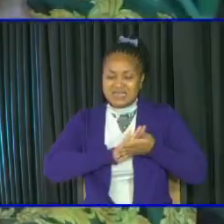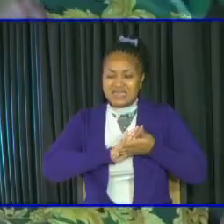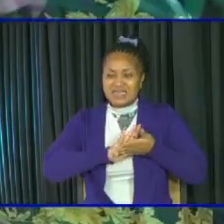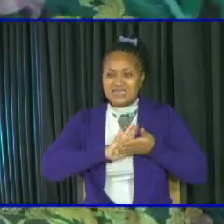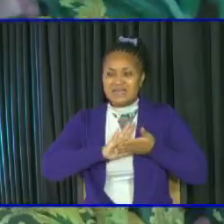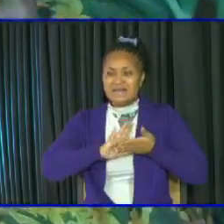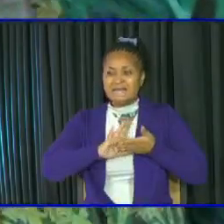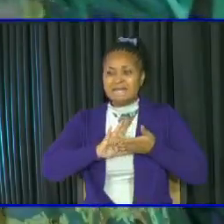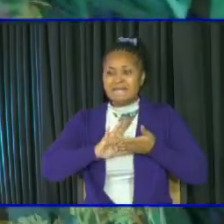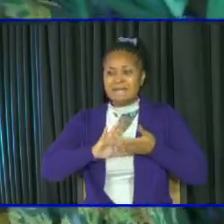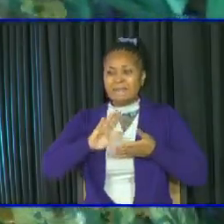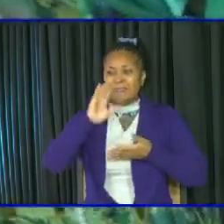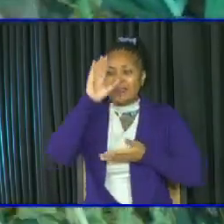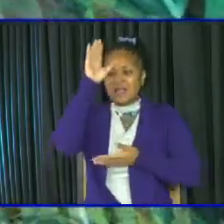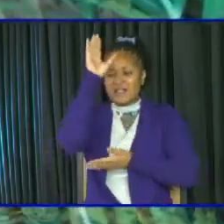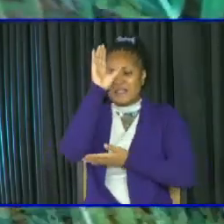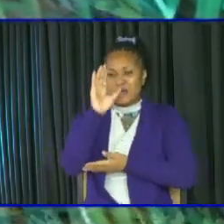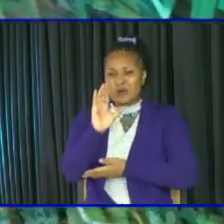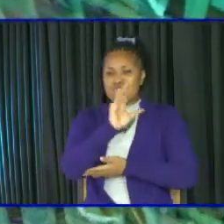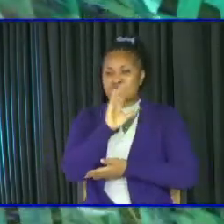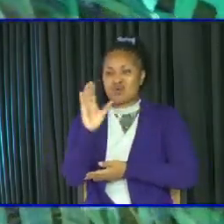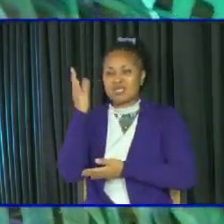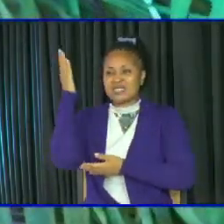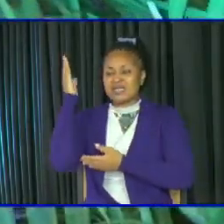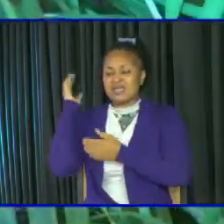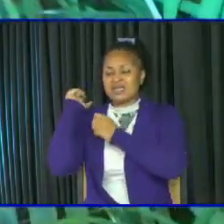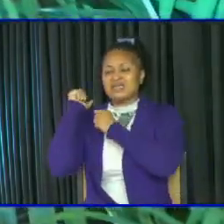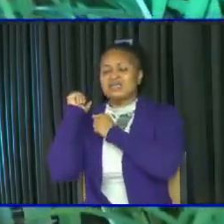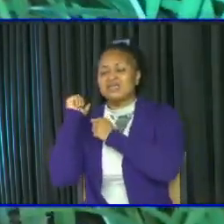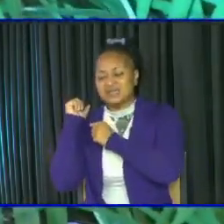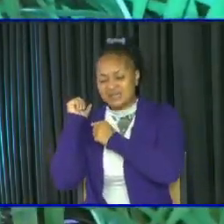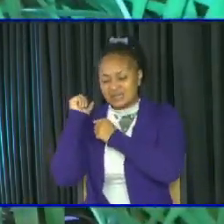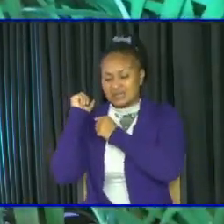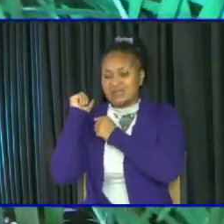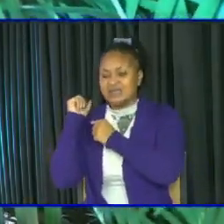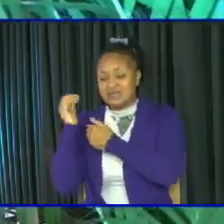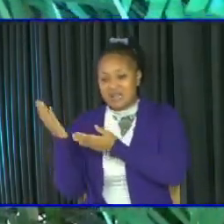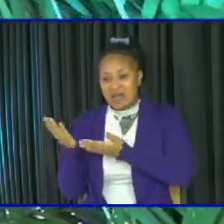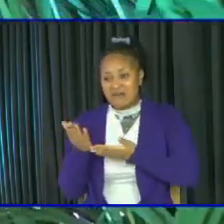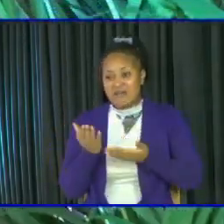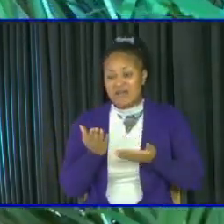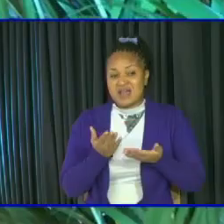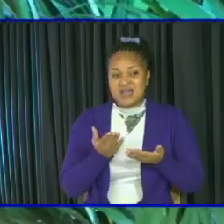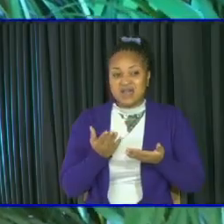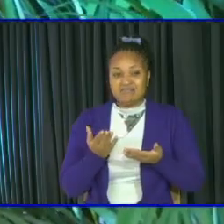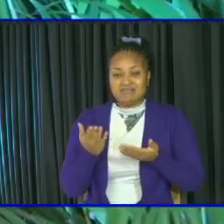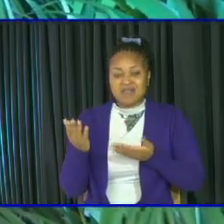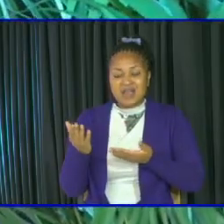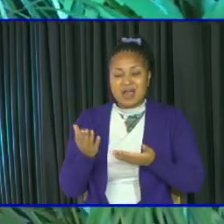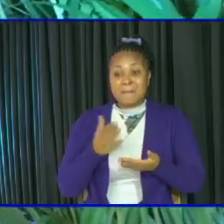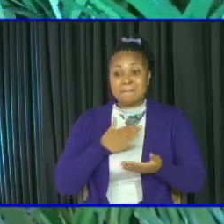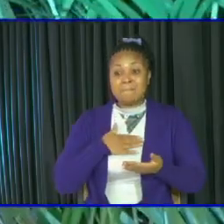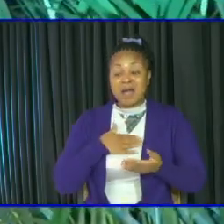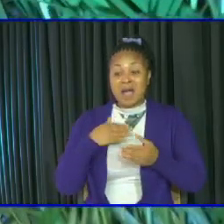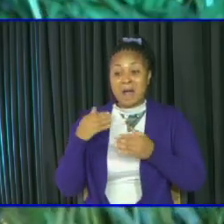That cross he carried bore my burdens.